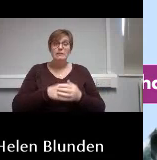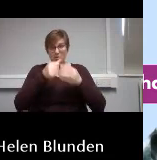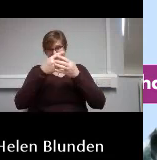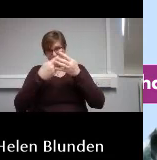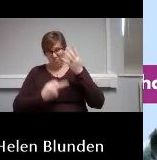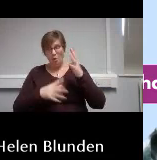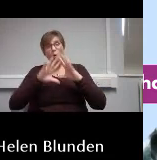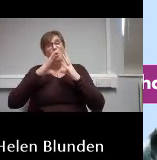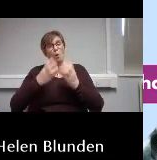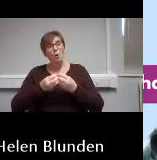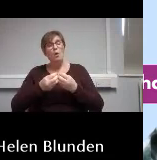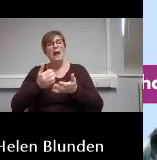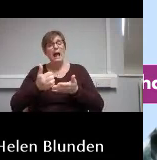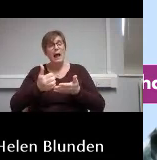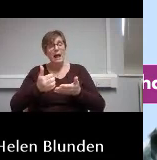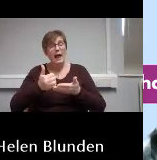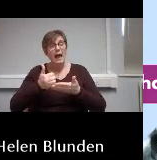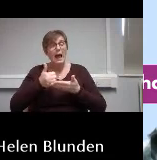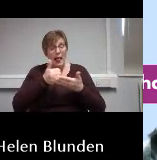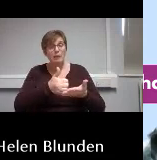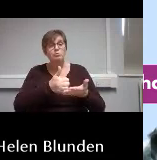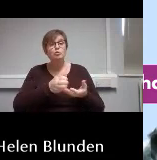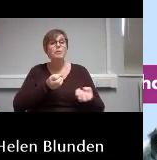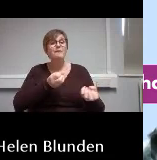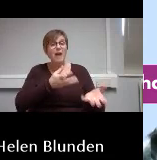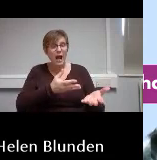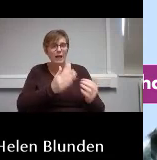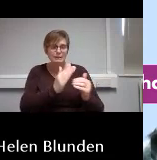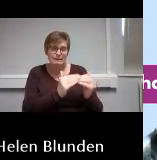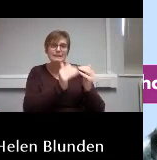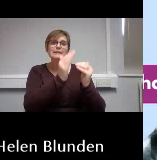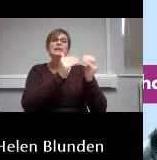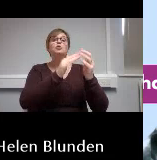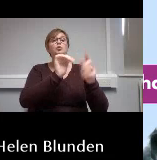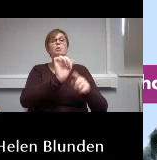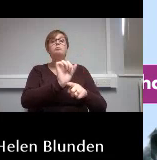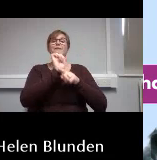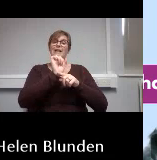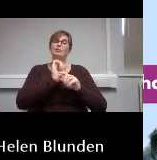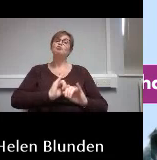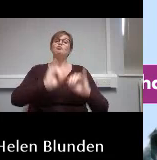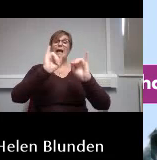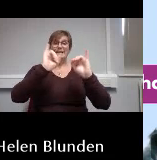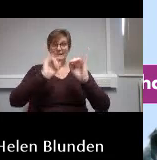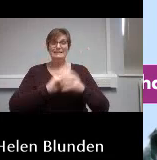to provide the building blocks which help to prevent crisis. Next slide.